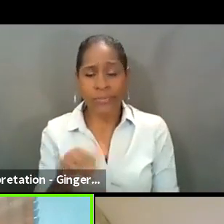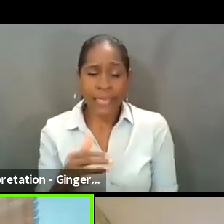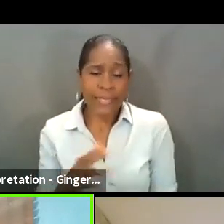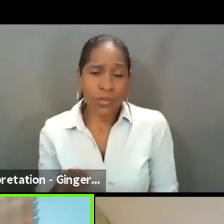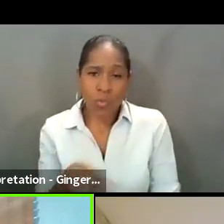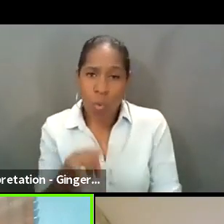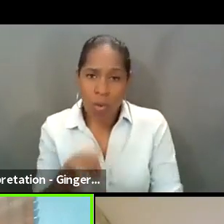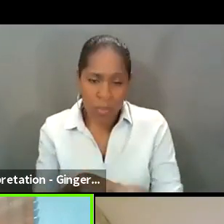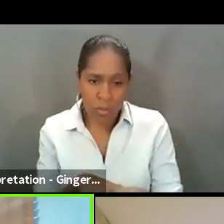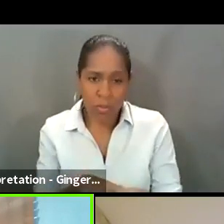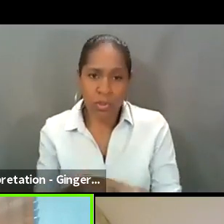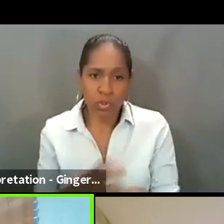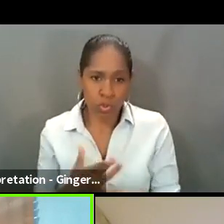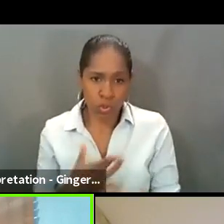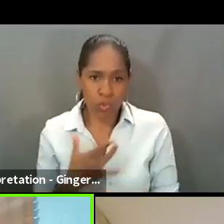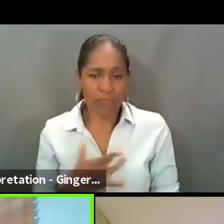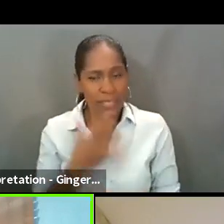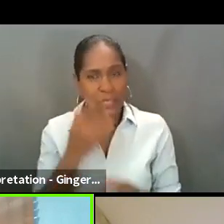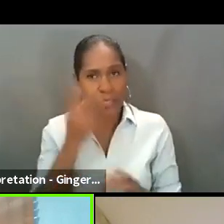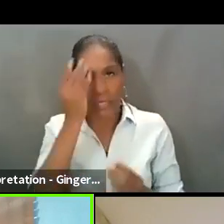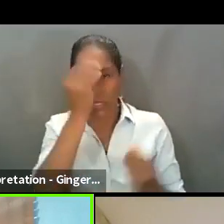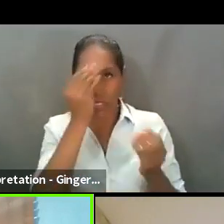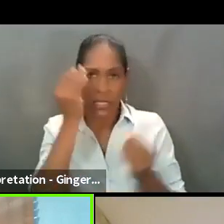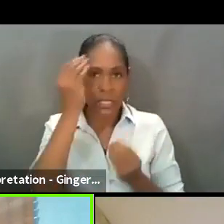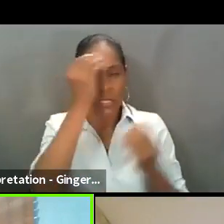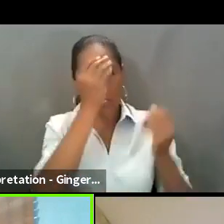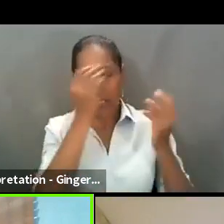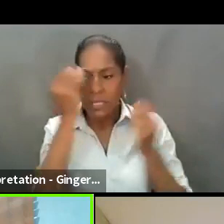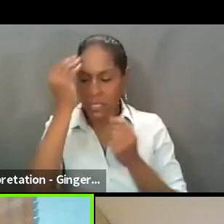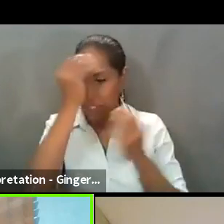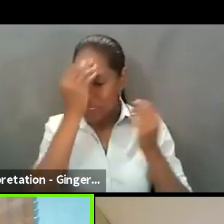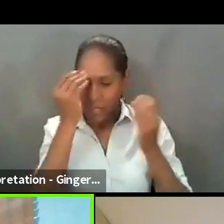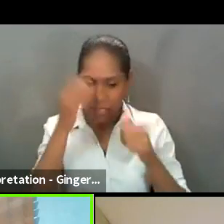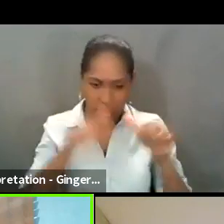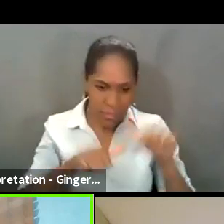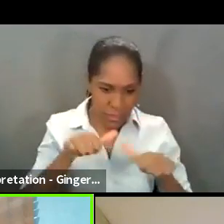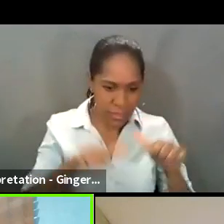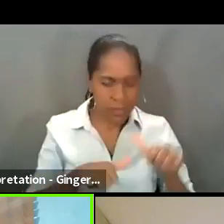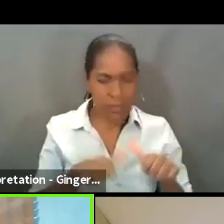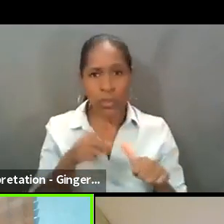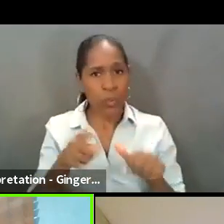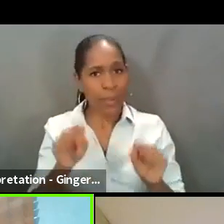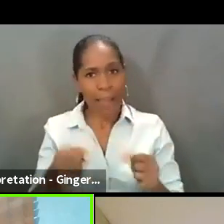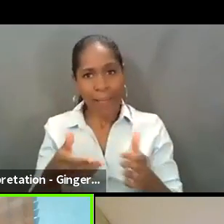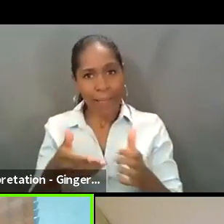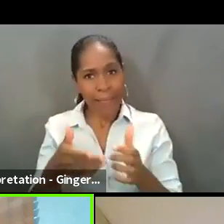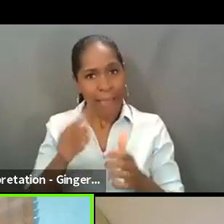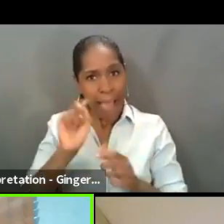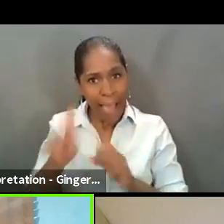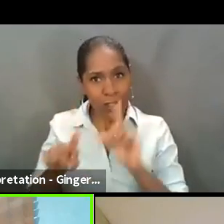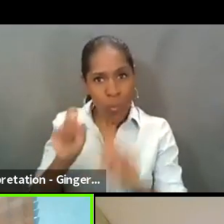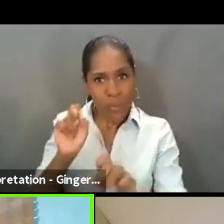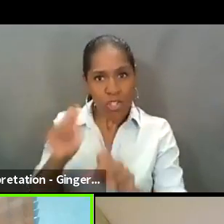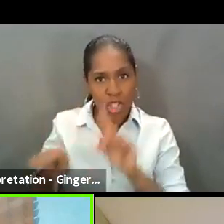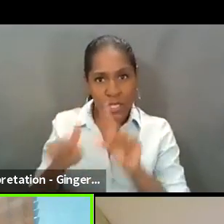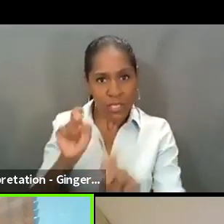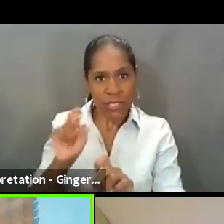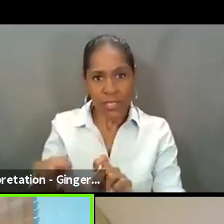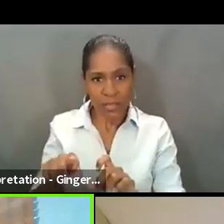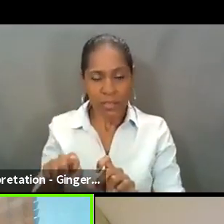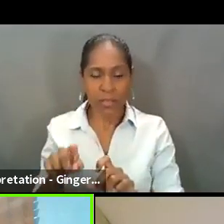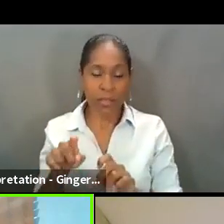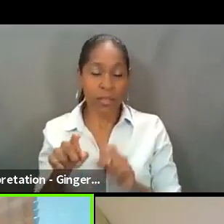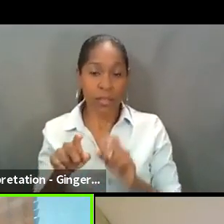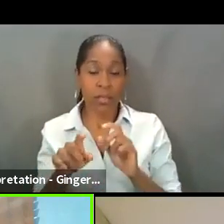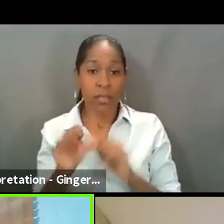to be thinking about it. I mean, it's okay to ask questions. I would just say, go to the facts and